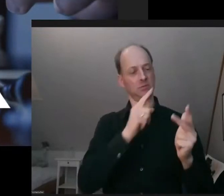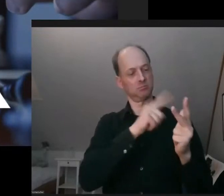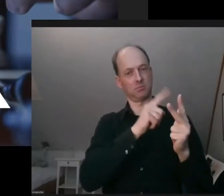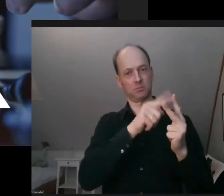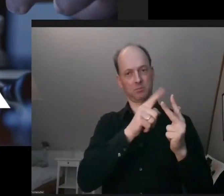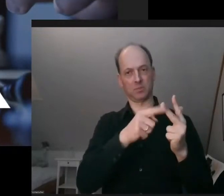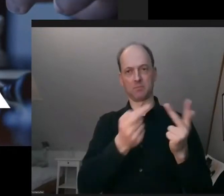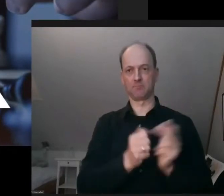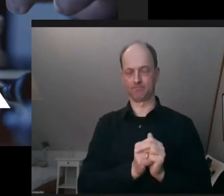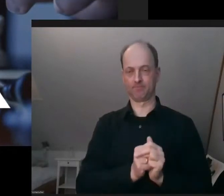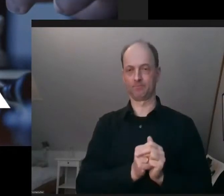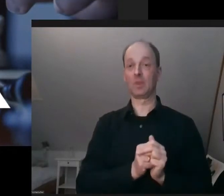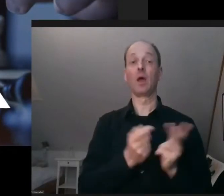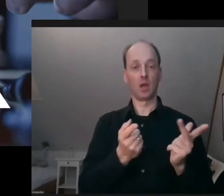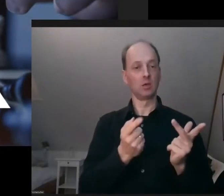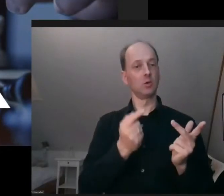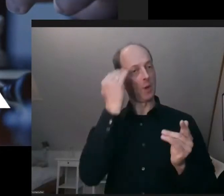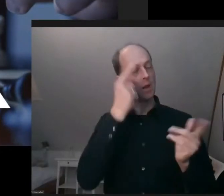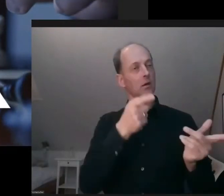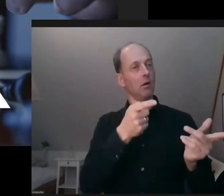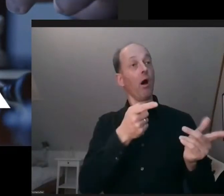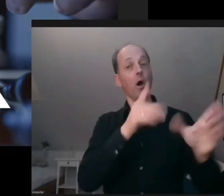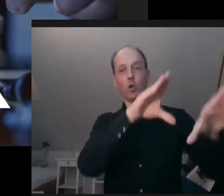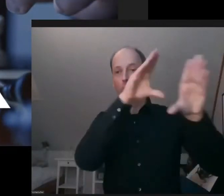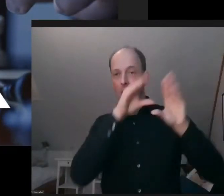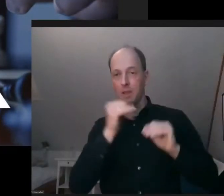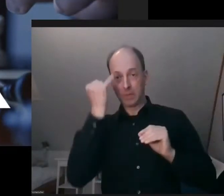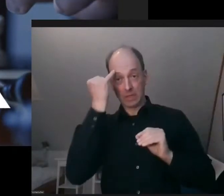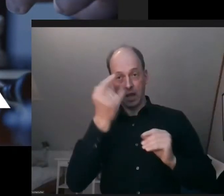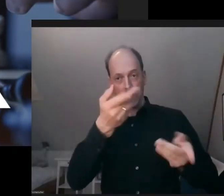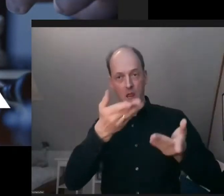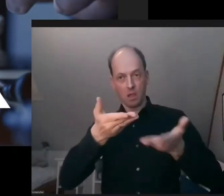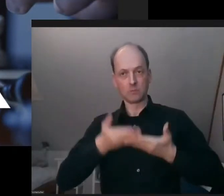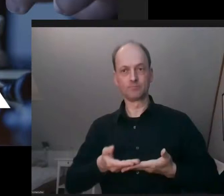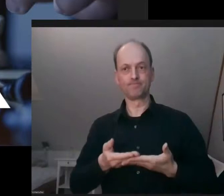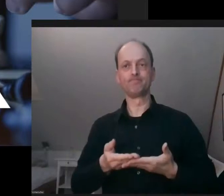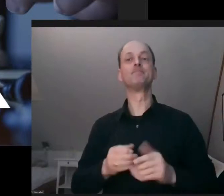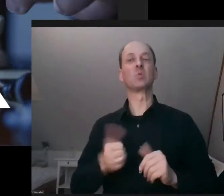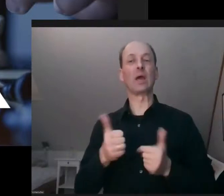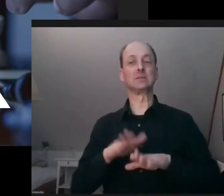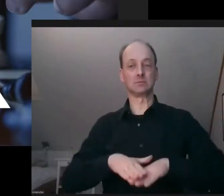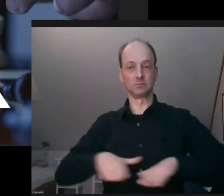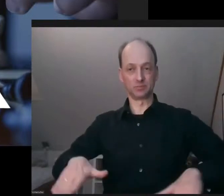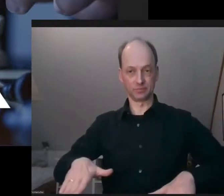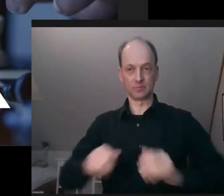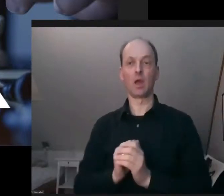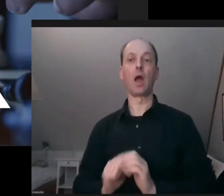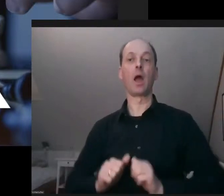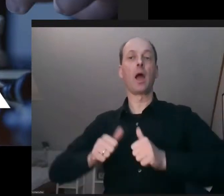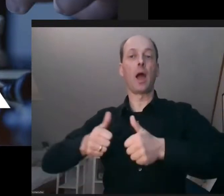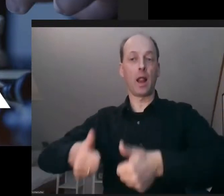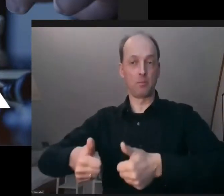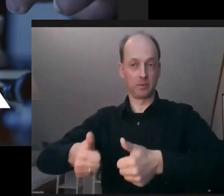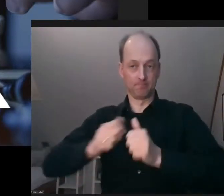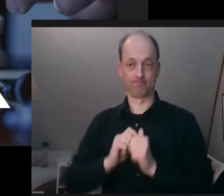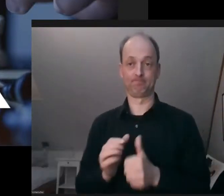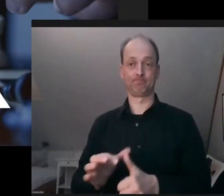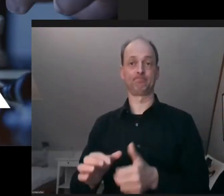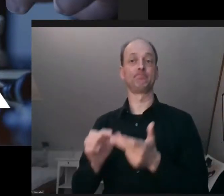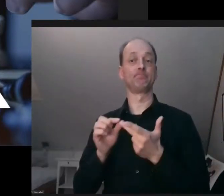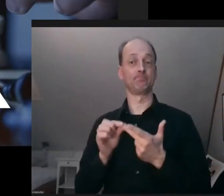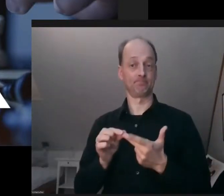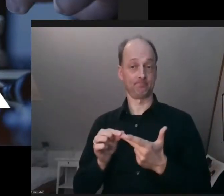improve the structure, and we did it. And we had a look how we make it, for example, the help level. The help level is